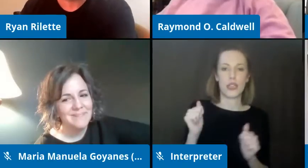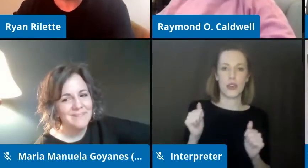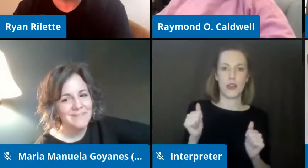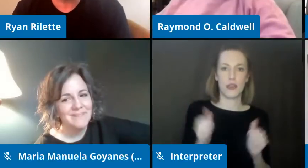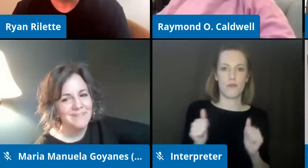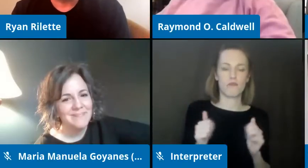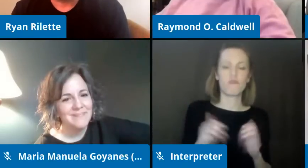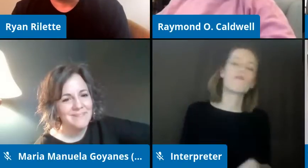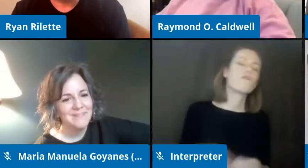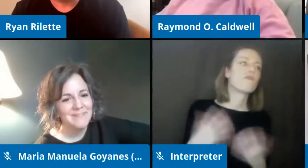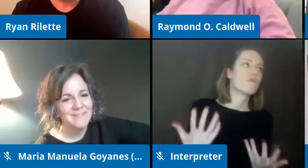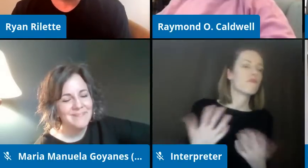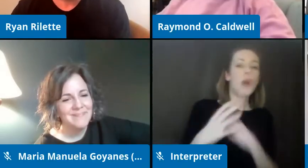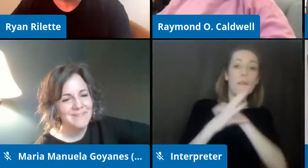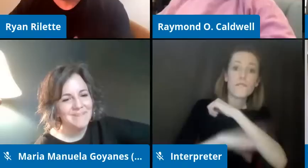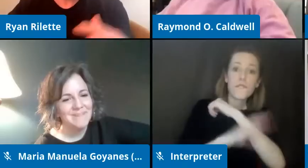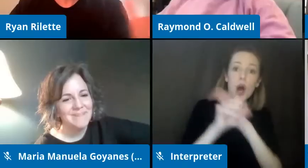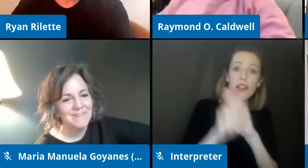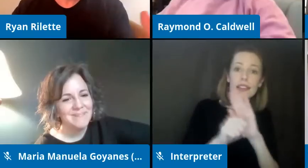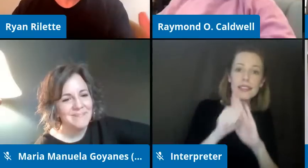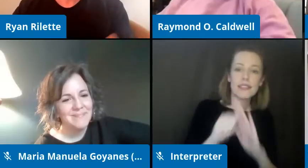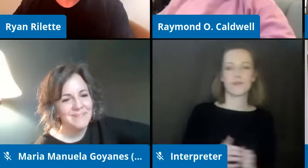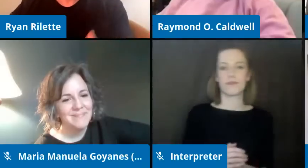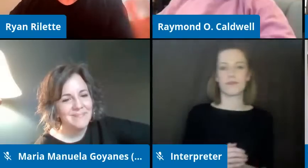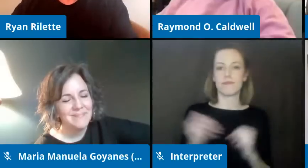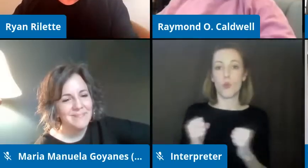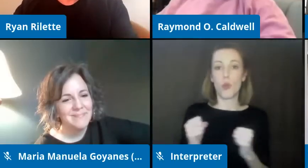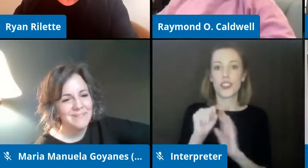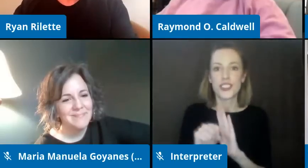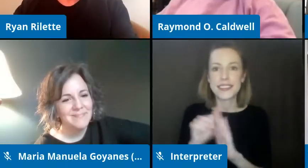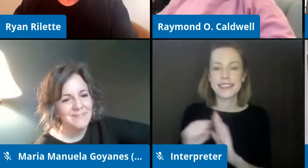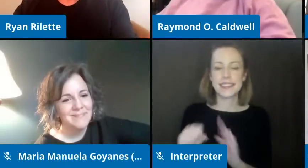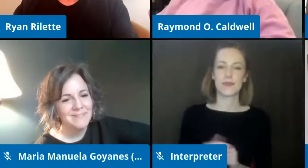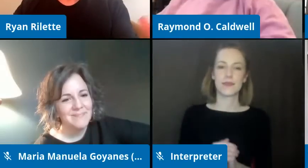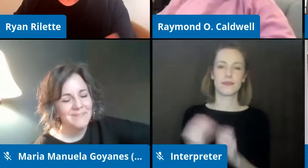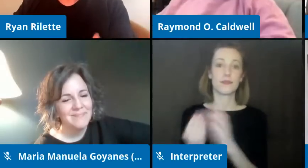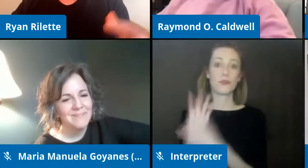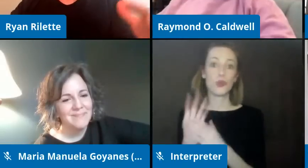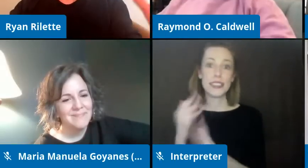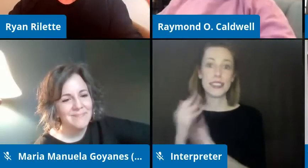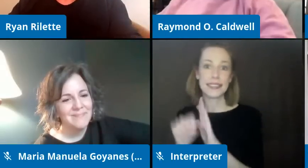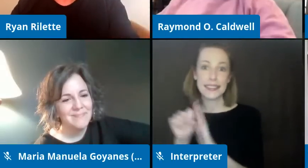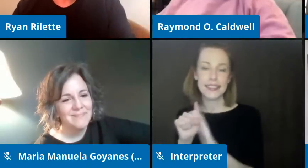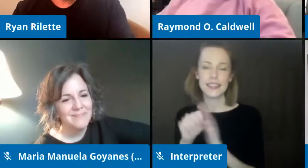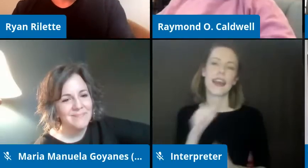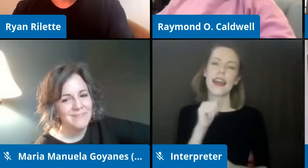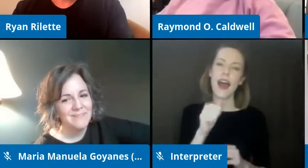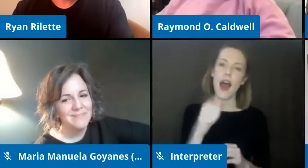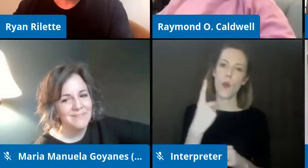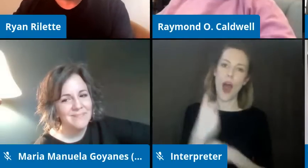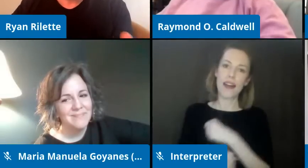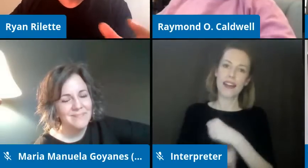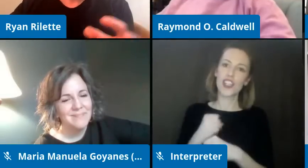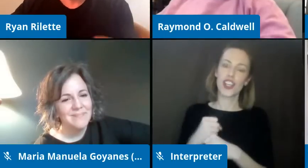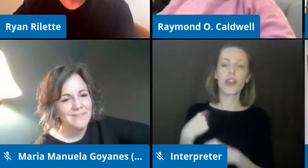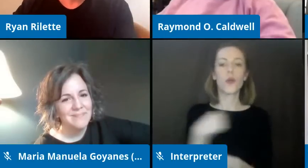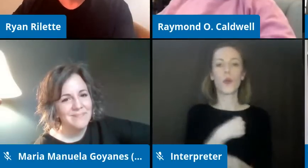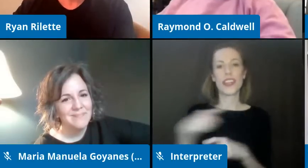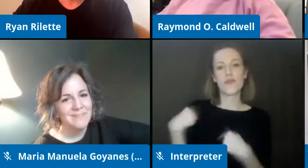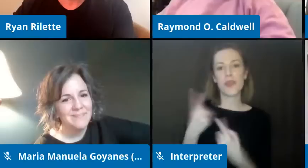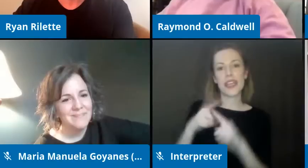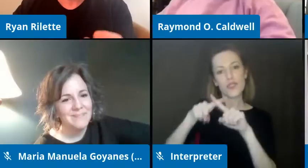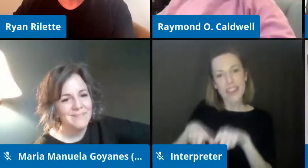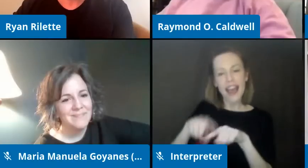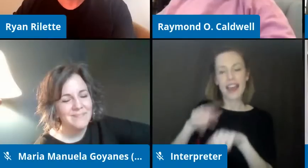a spring season. But that this idea of relying on year-long subscribers that are an